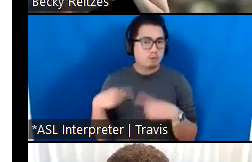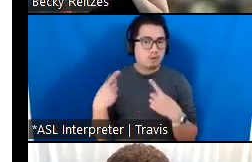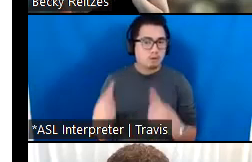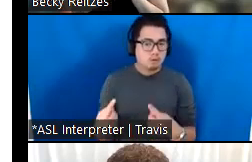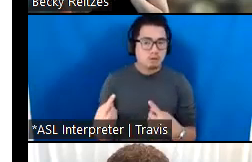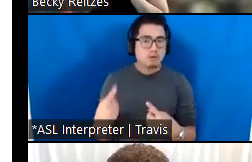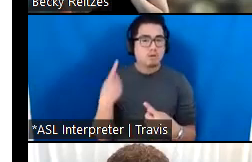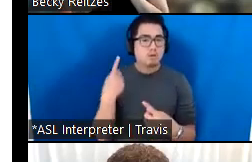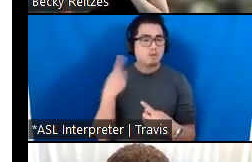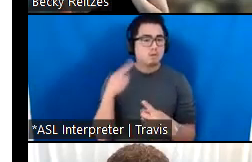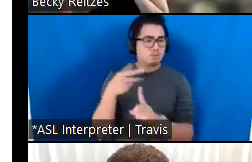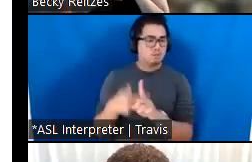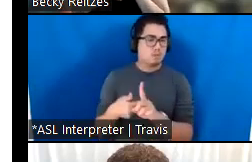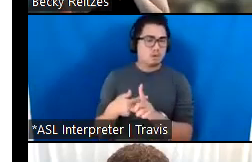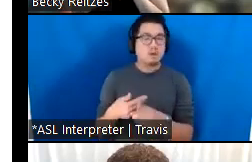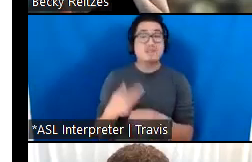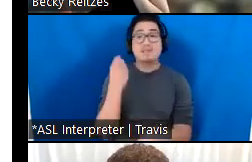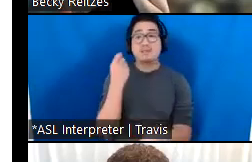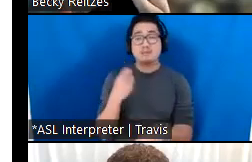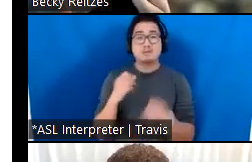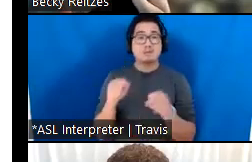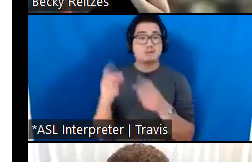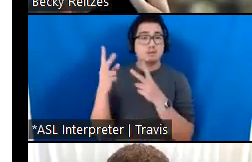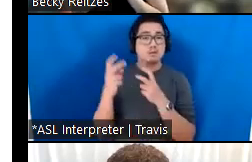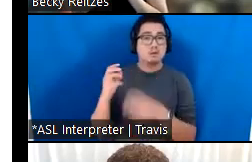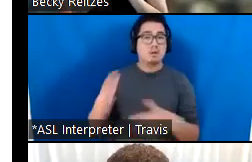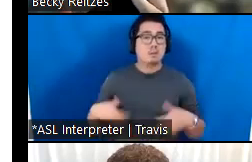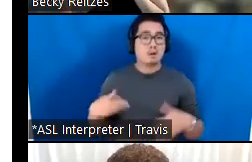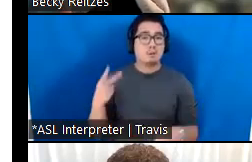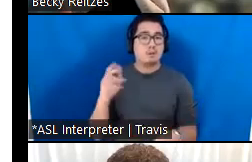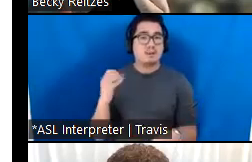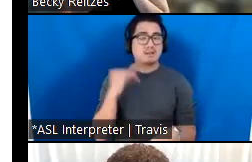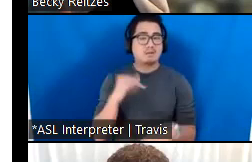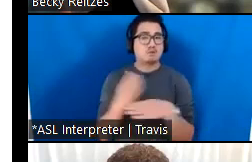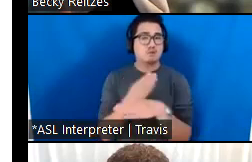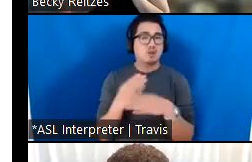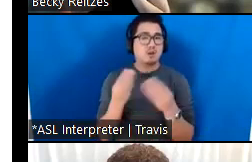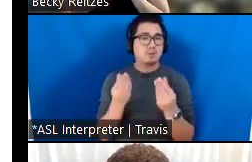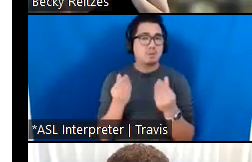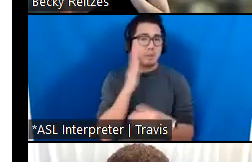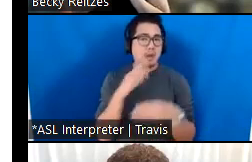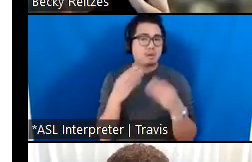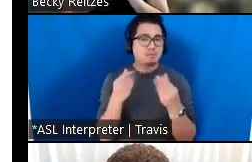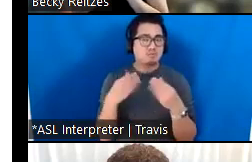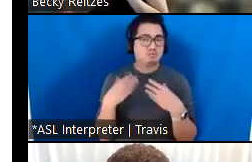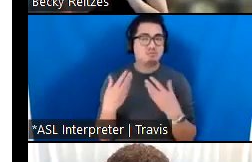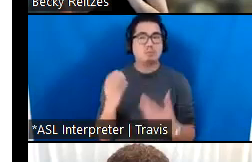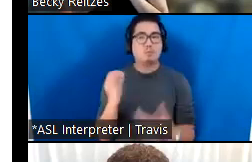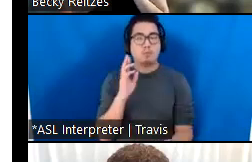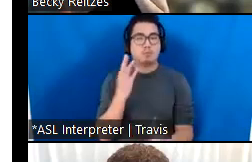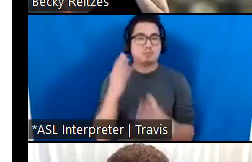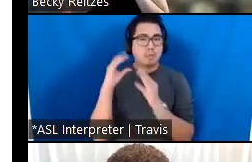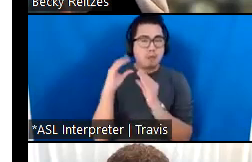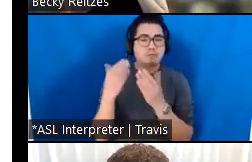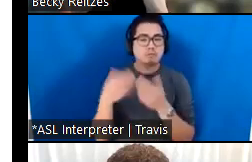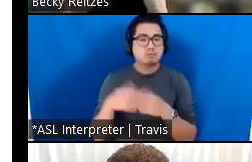sheets and towels, if they've been incarcerated in the last 3 months, and then again, if they